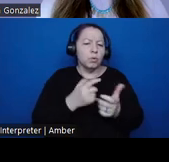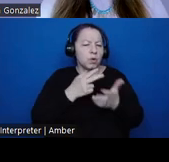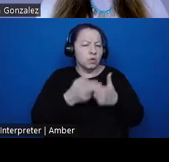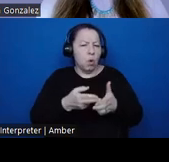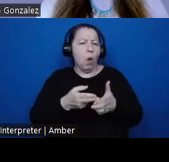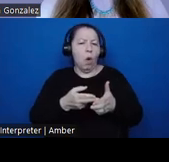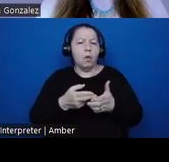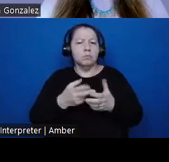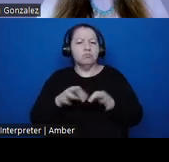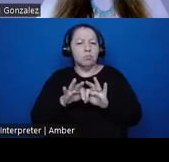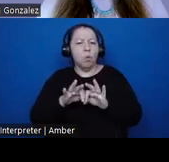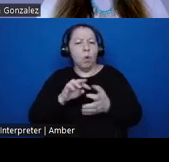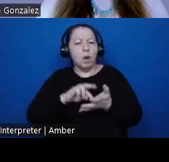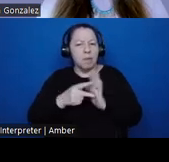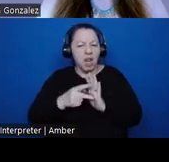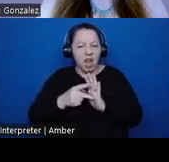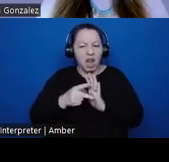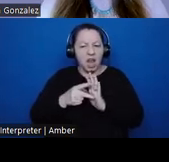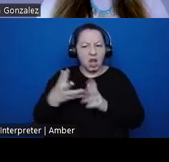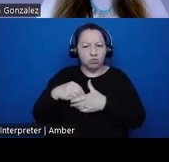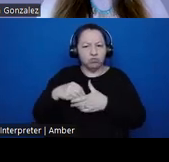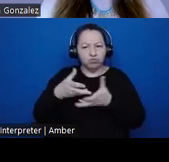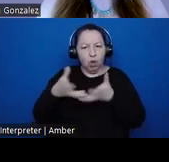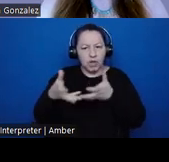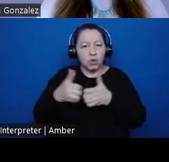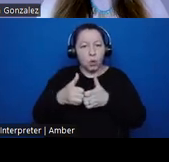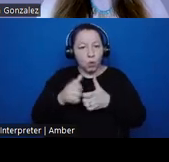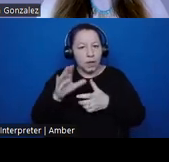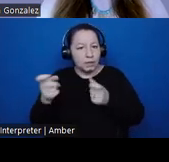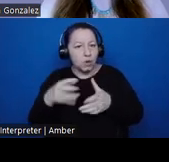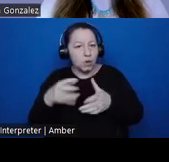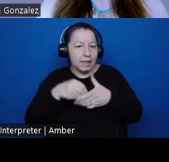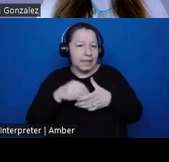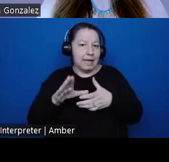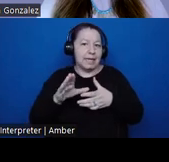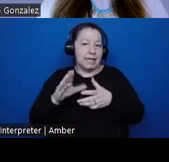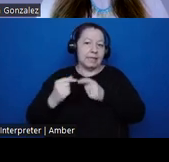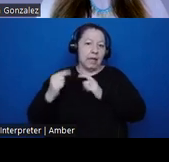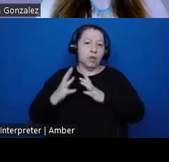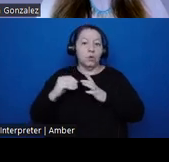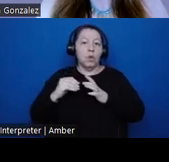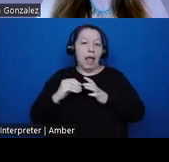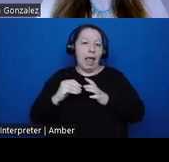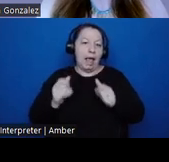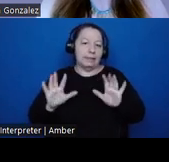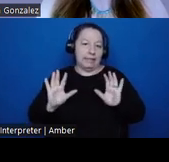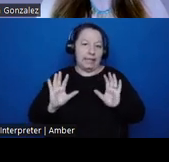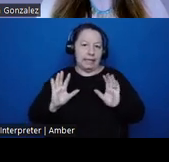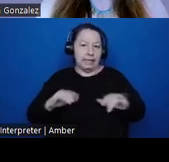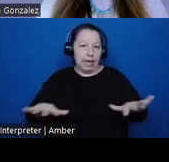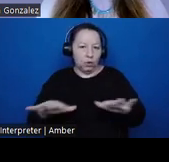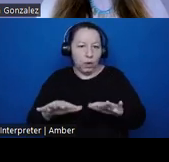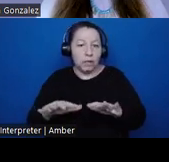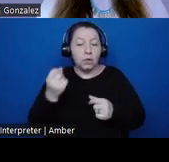with the agencies and heritage managers within its ancestral and seated territories. Now meaningful consultation